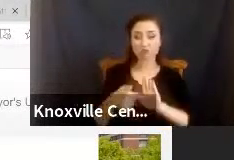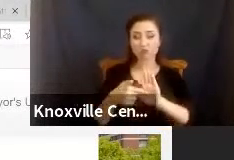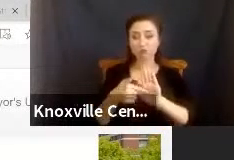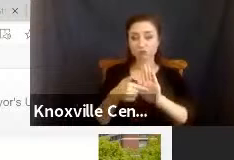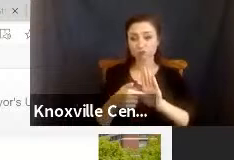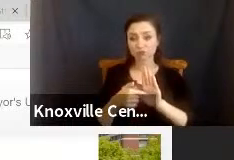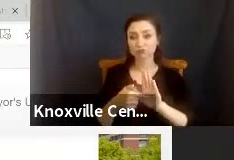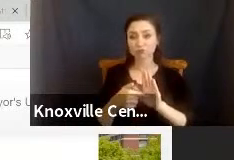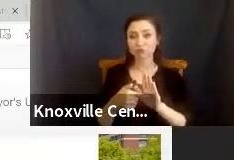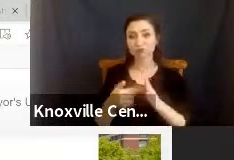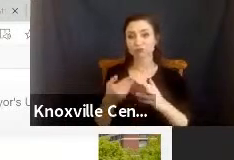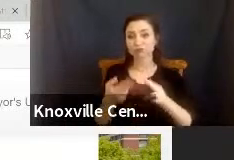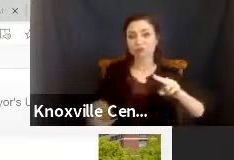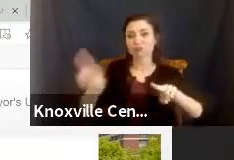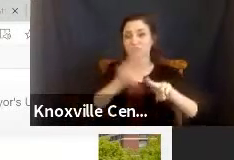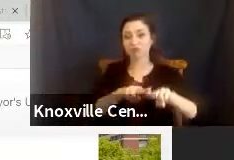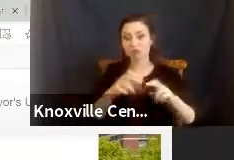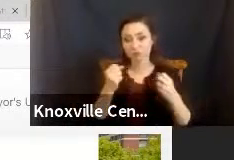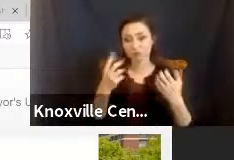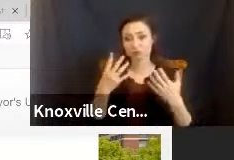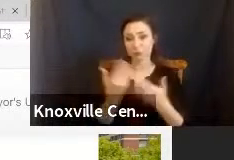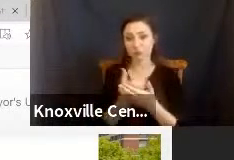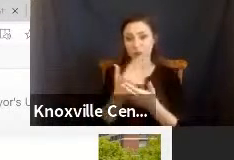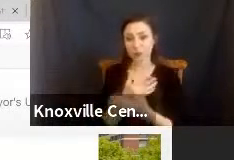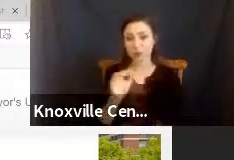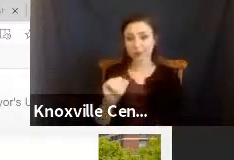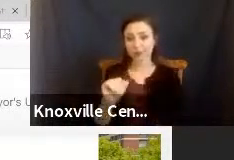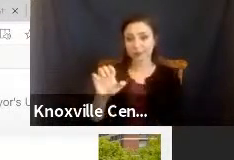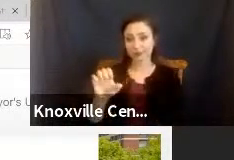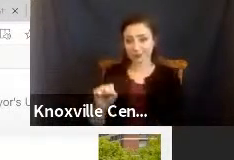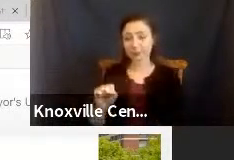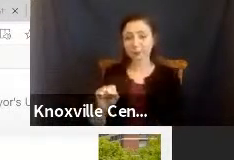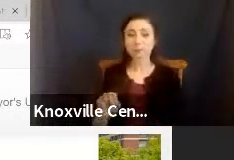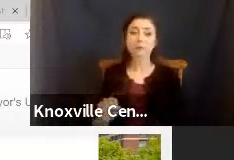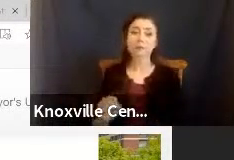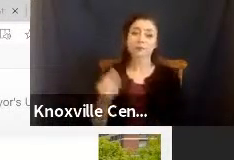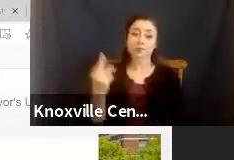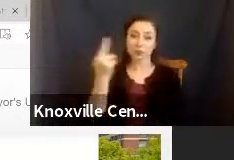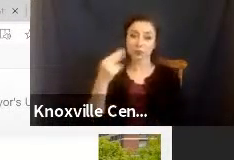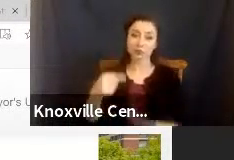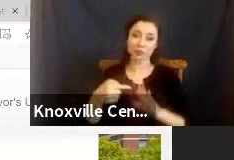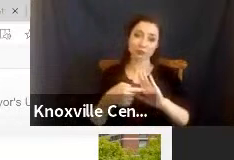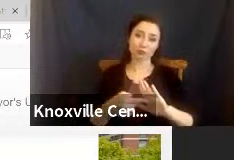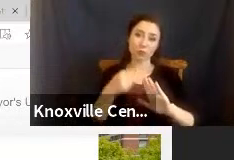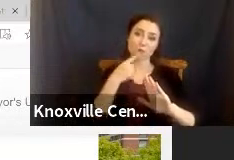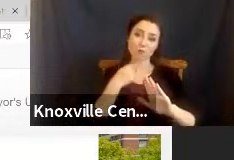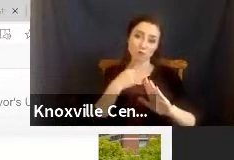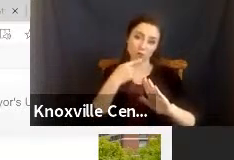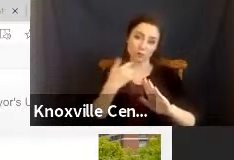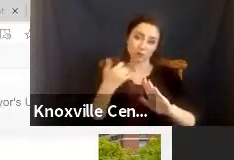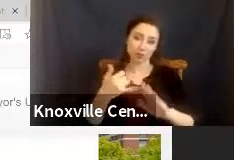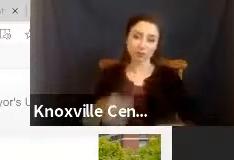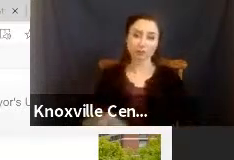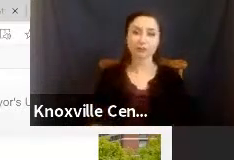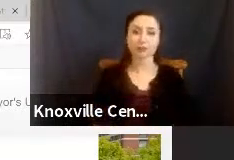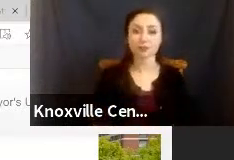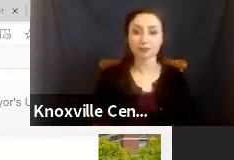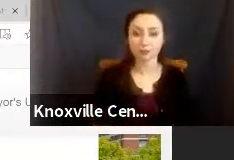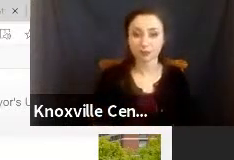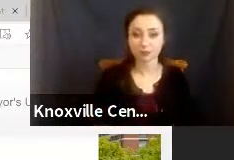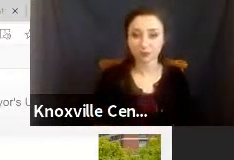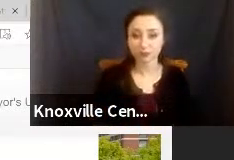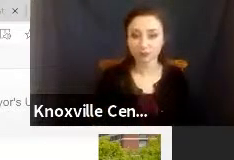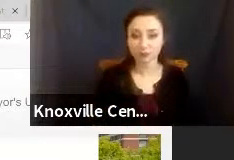statistically significant increase in cases. Because of this, we are representing this benchmark as red. Our second